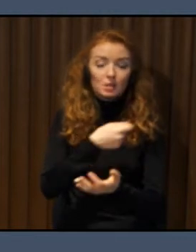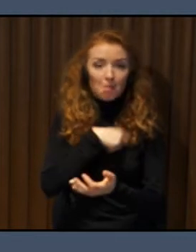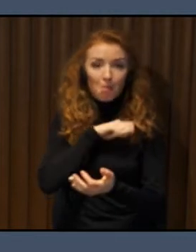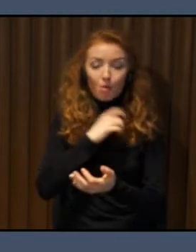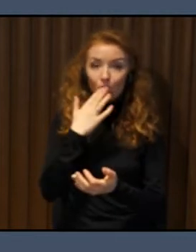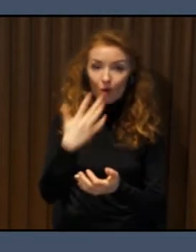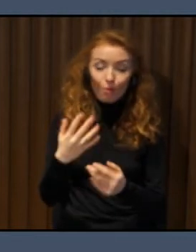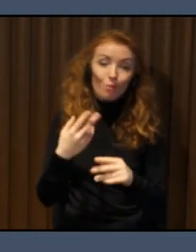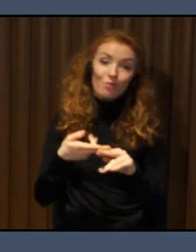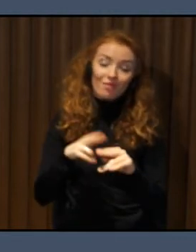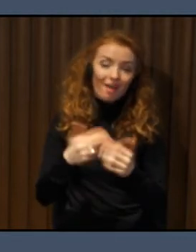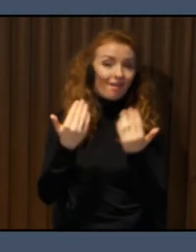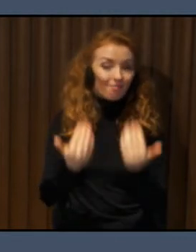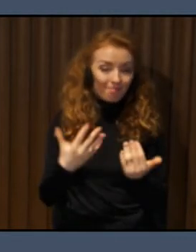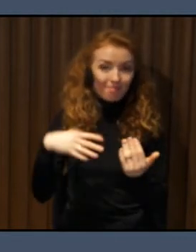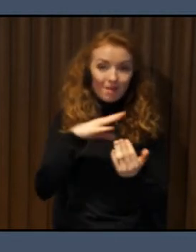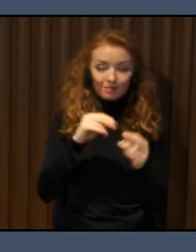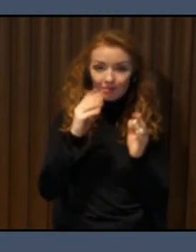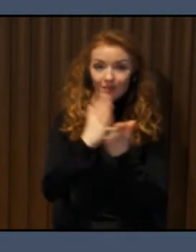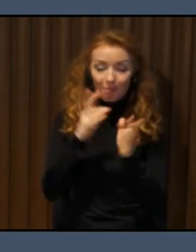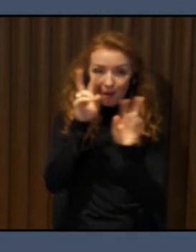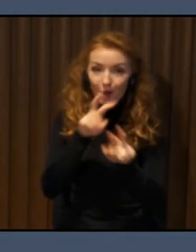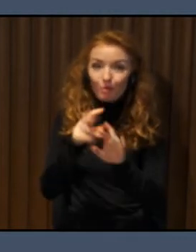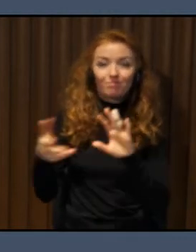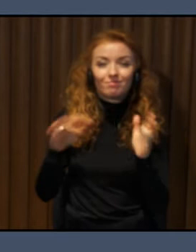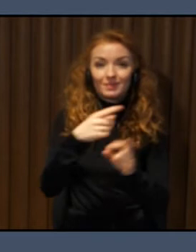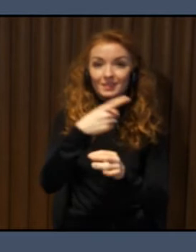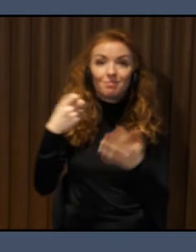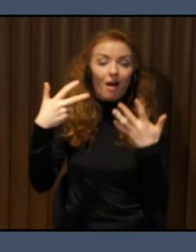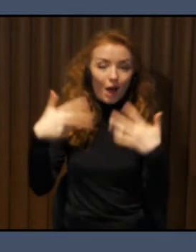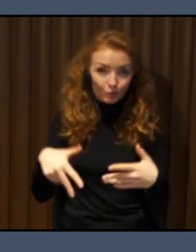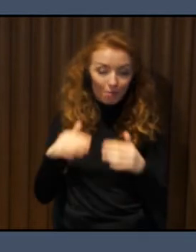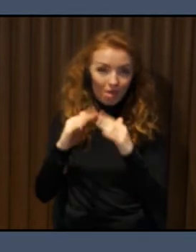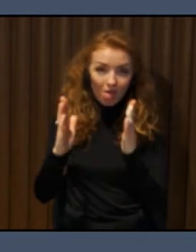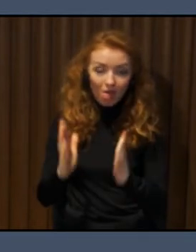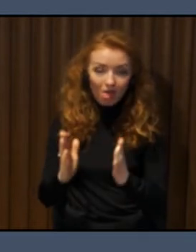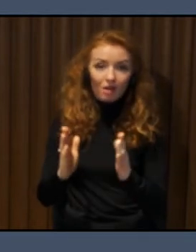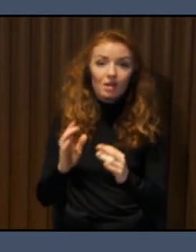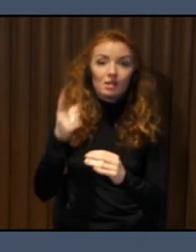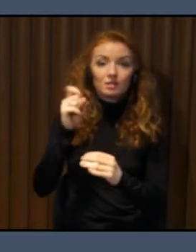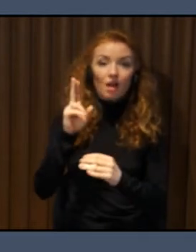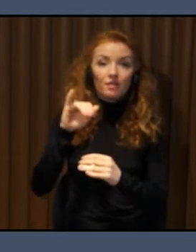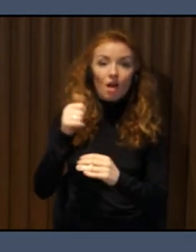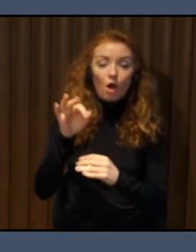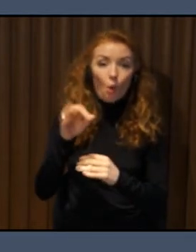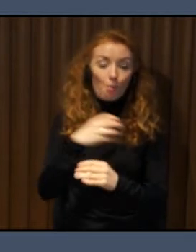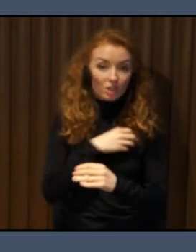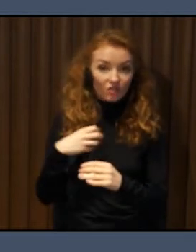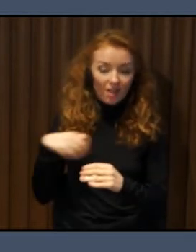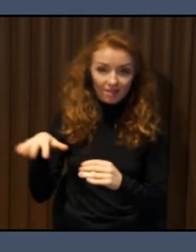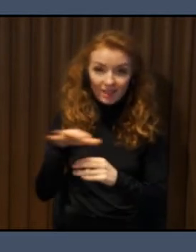100 buildings, 180 buildings in the municipality of Santiago. And now we're starting also connections in